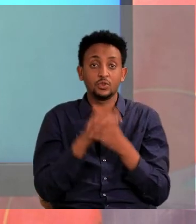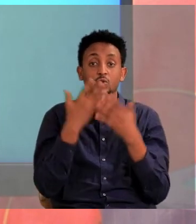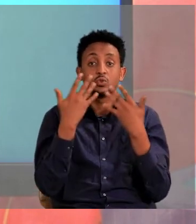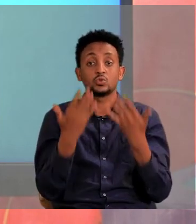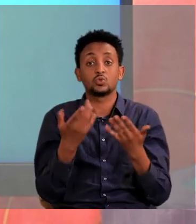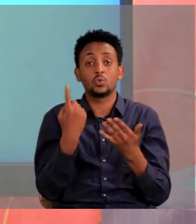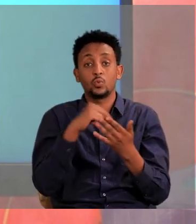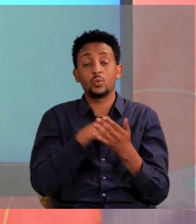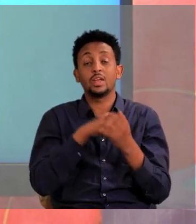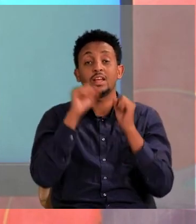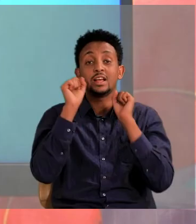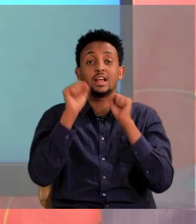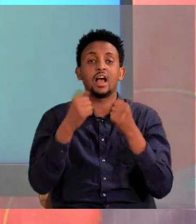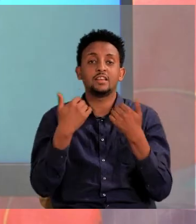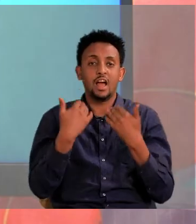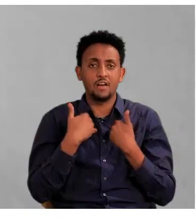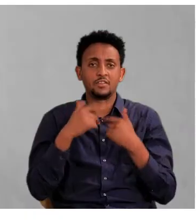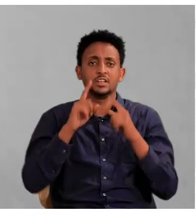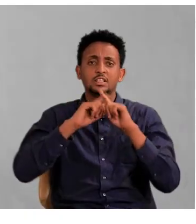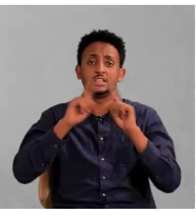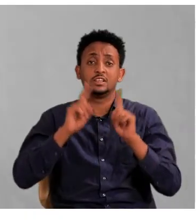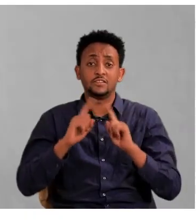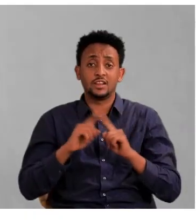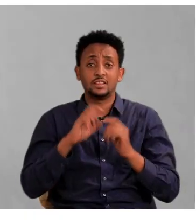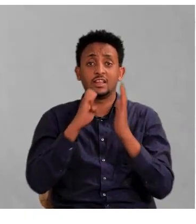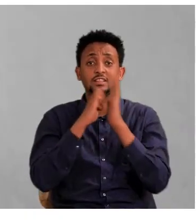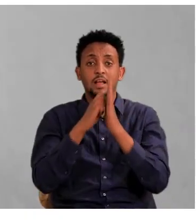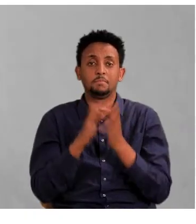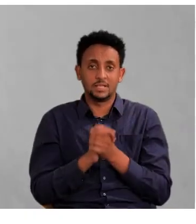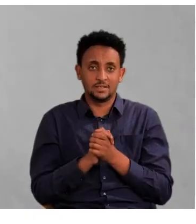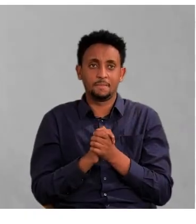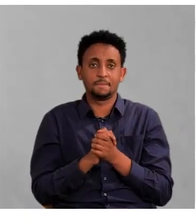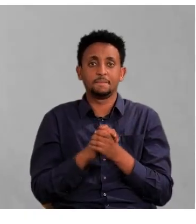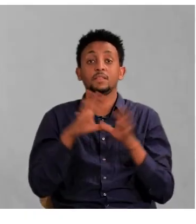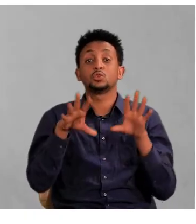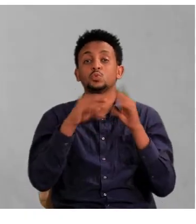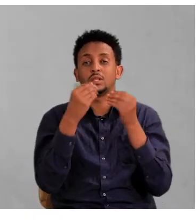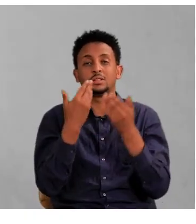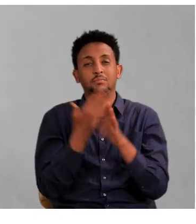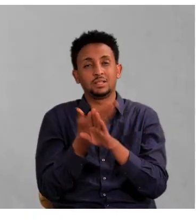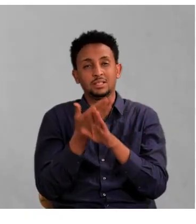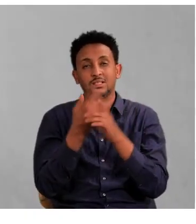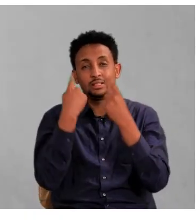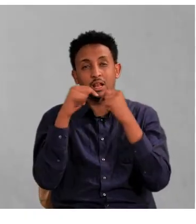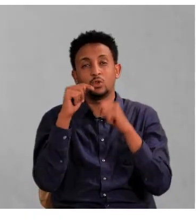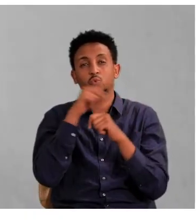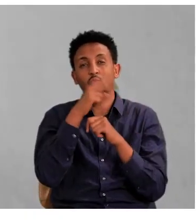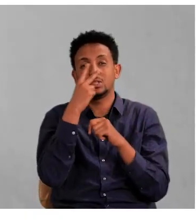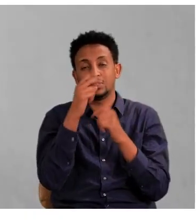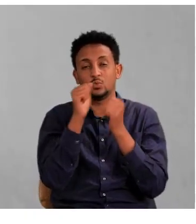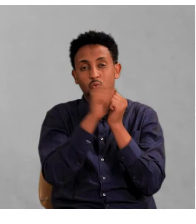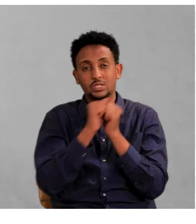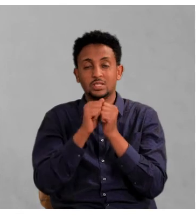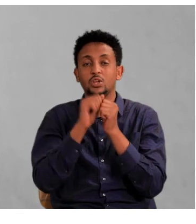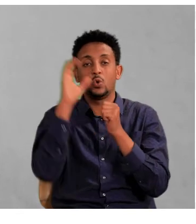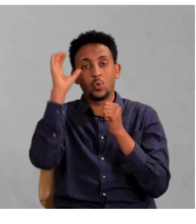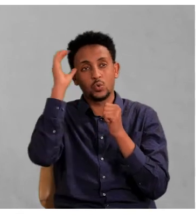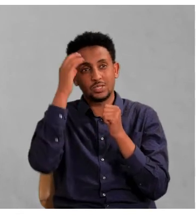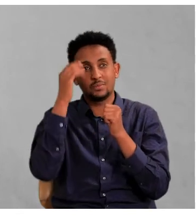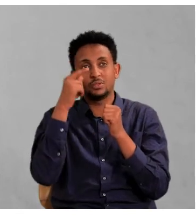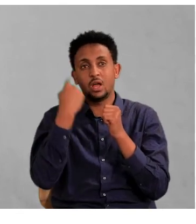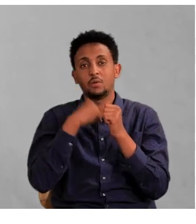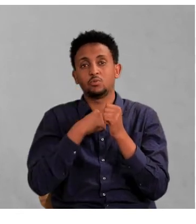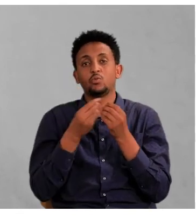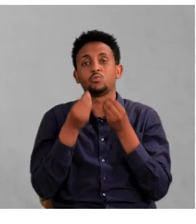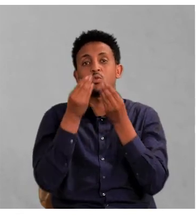So here we can have different examples. Students, please try to this with concepts that I have